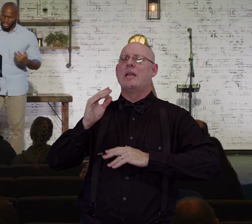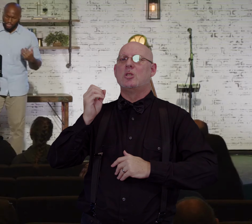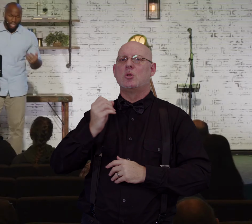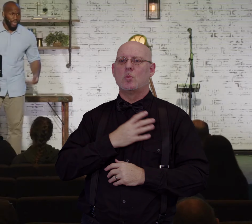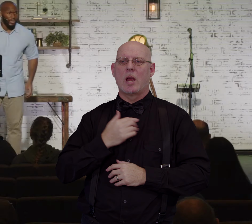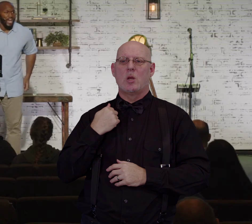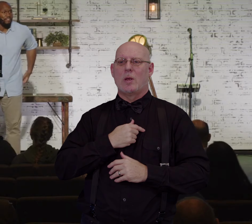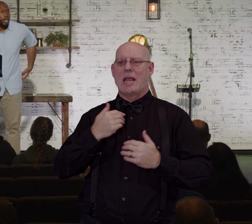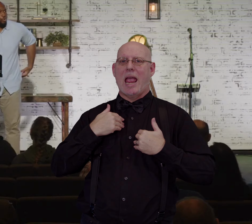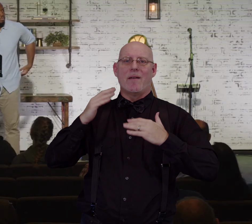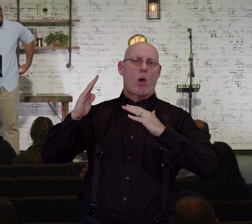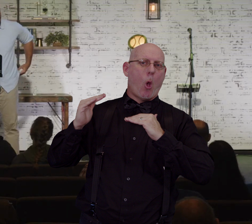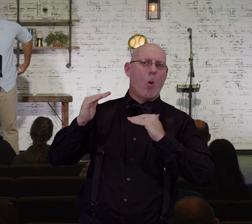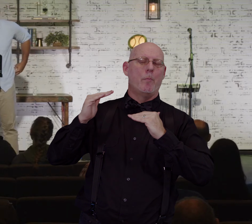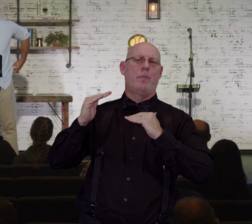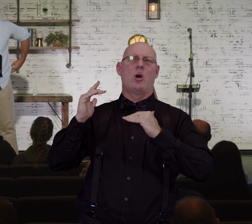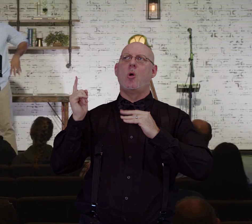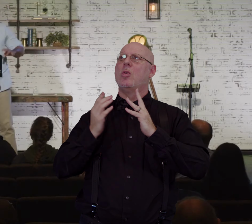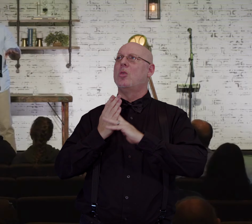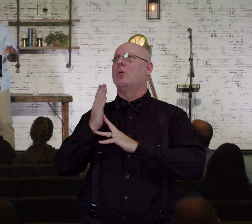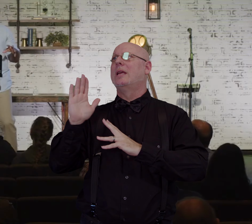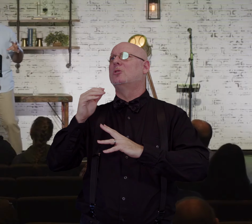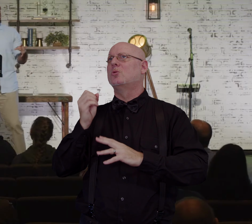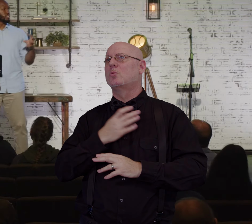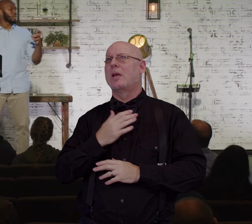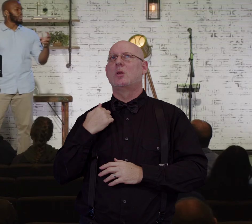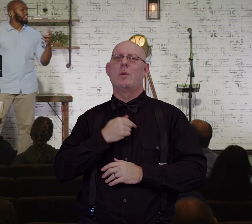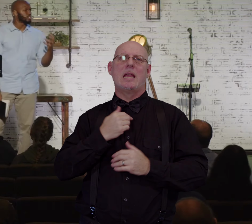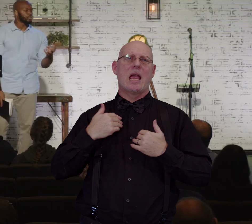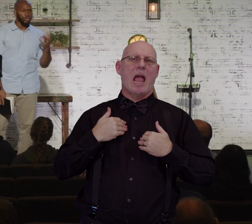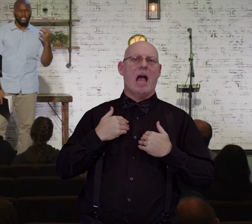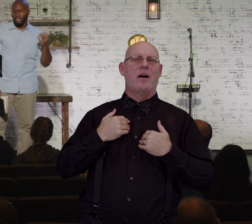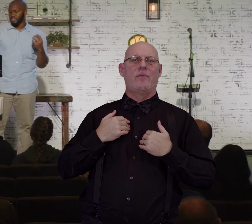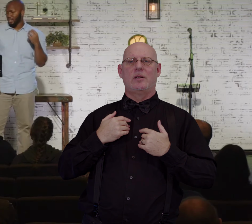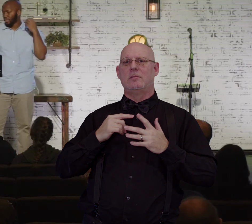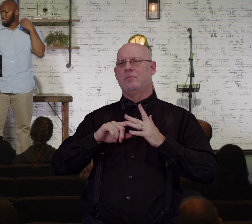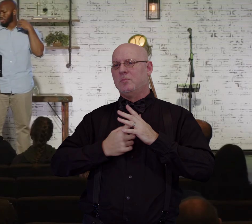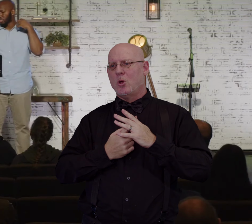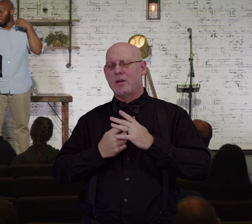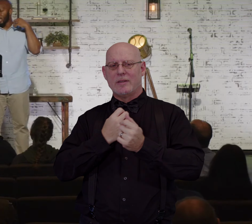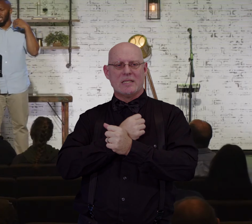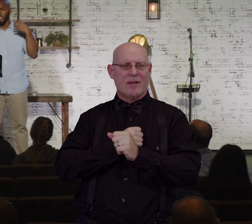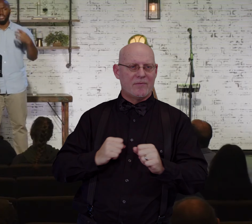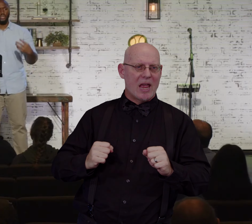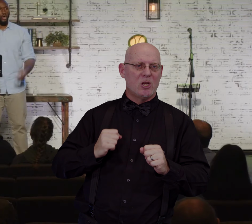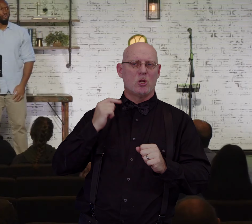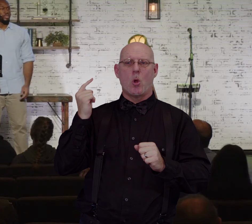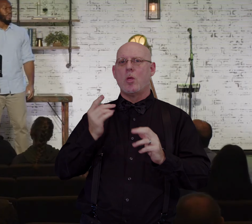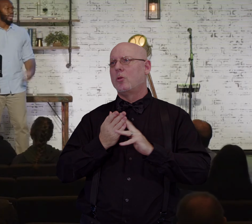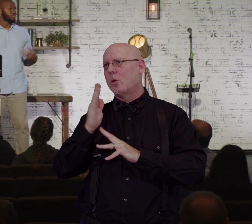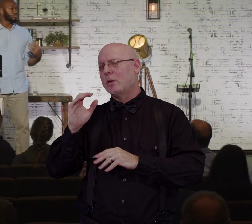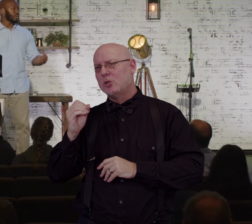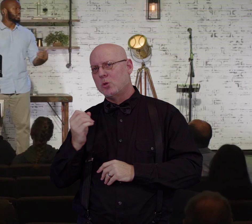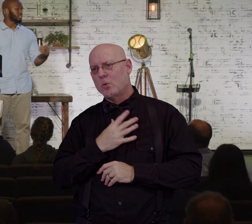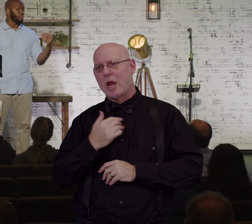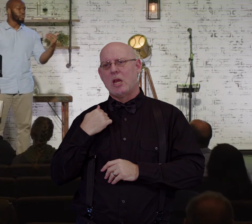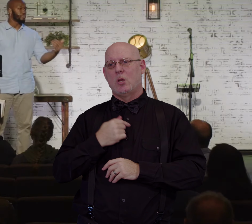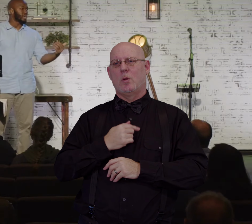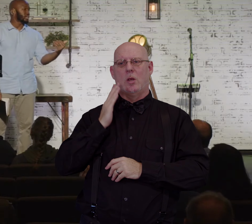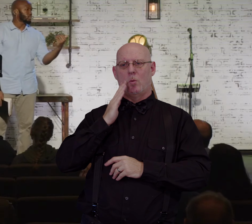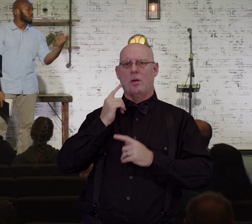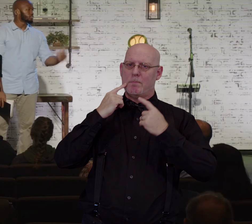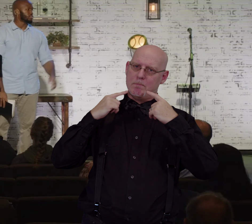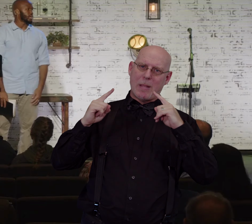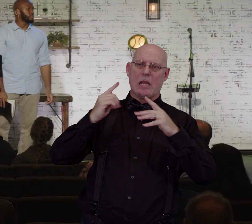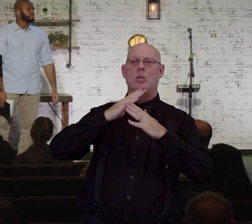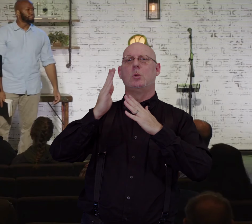his grace that we have hope. It is only by his grace that we have a source of salvation, and it is only by his grace that we will